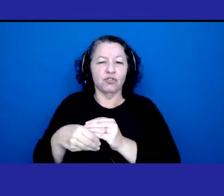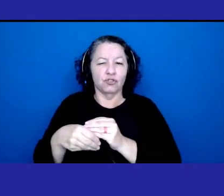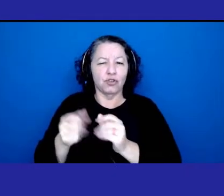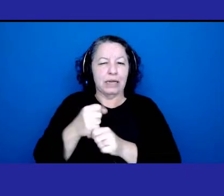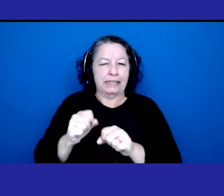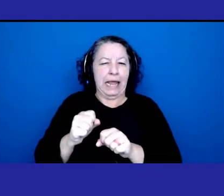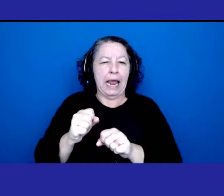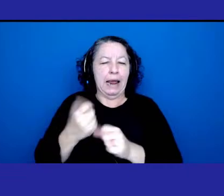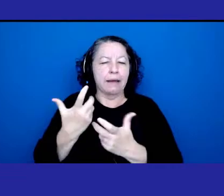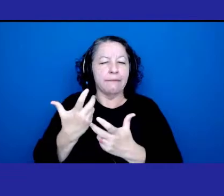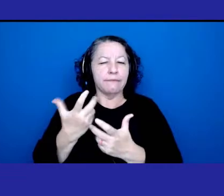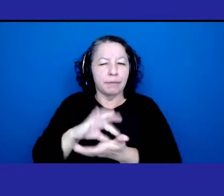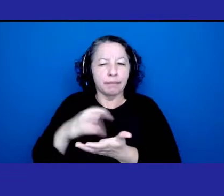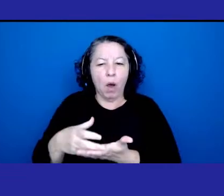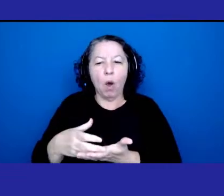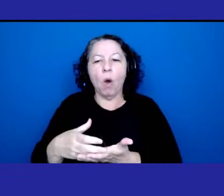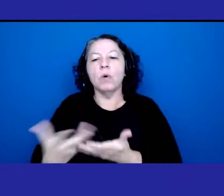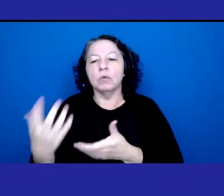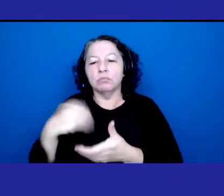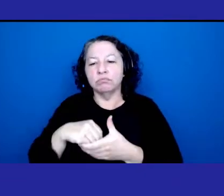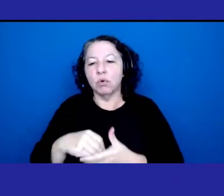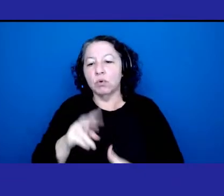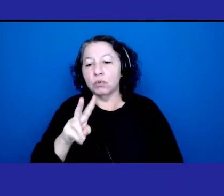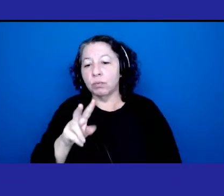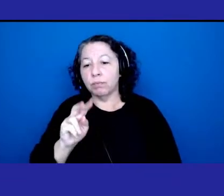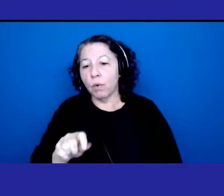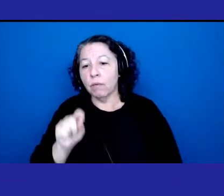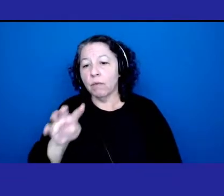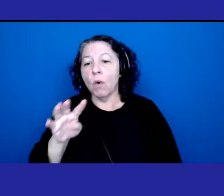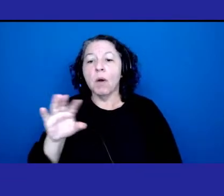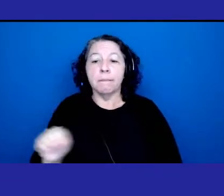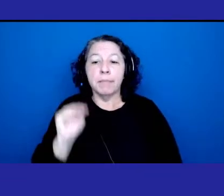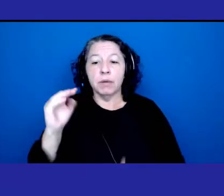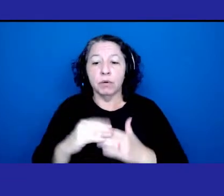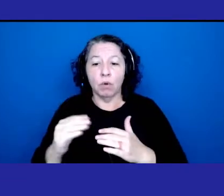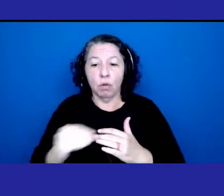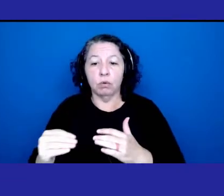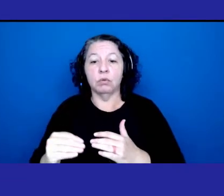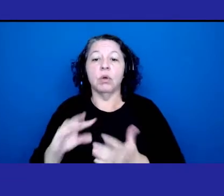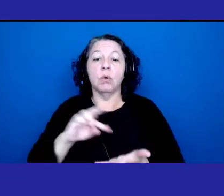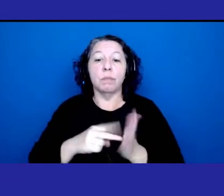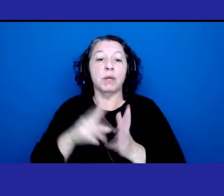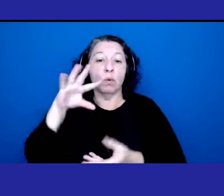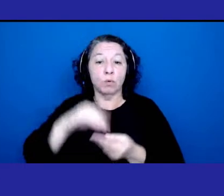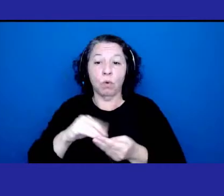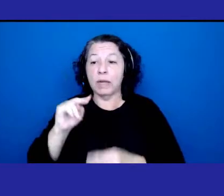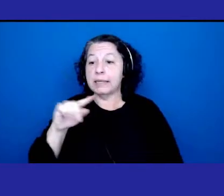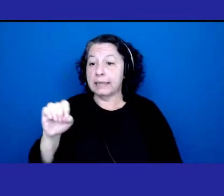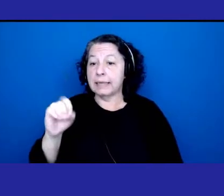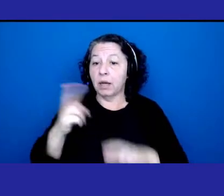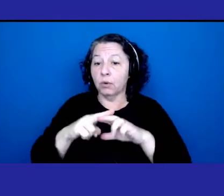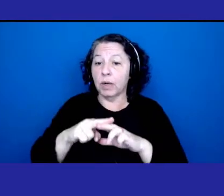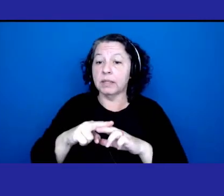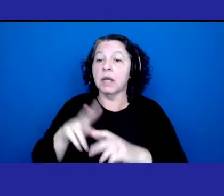million. This brings us to our total NCE increase of